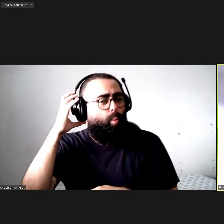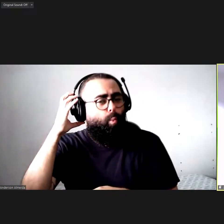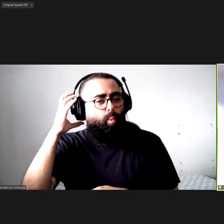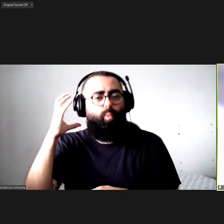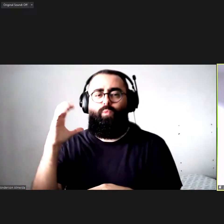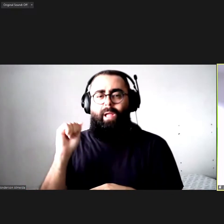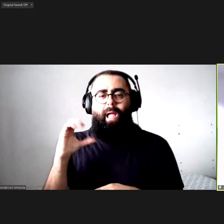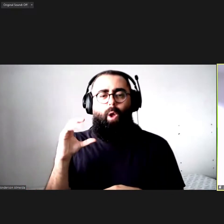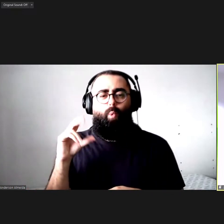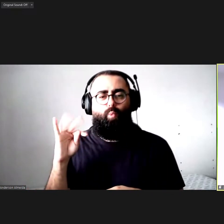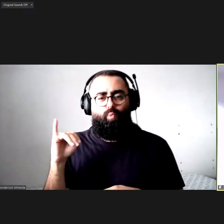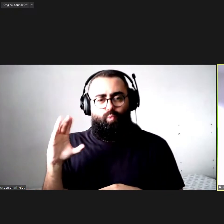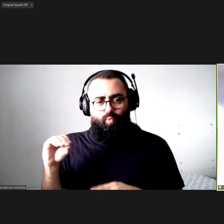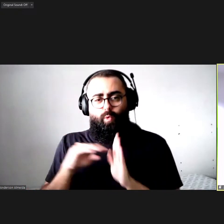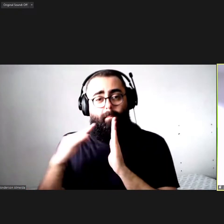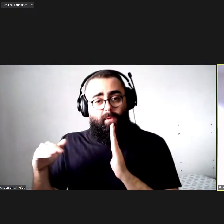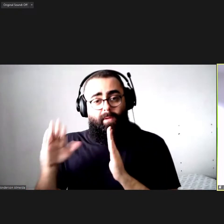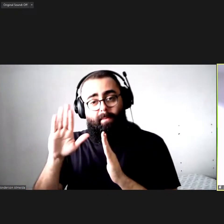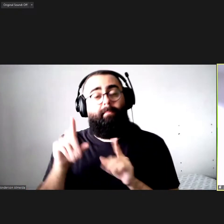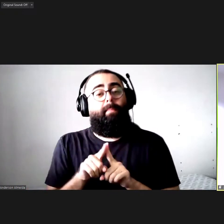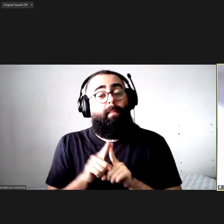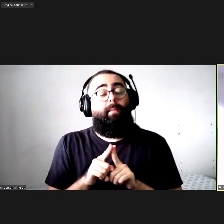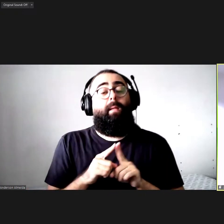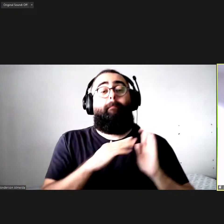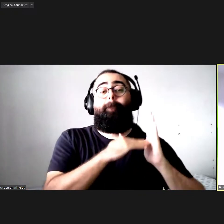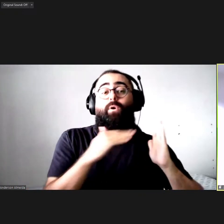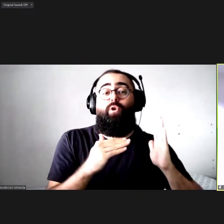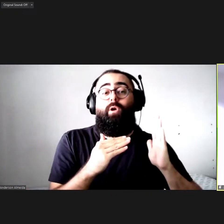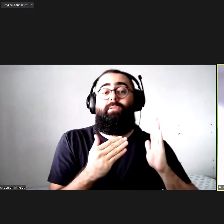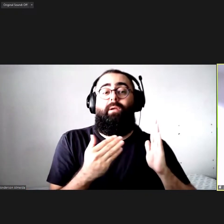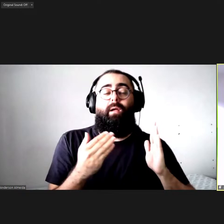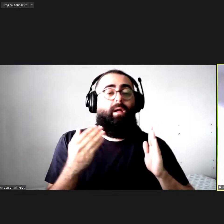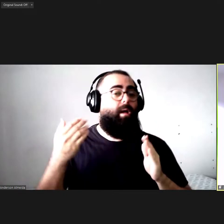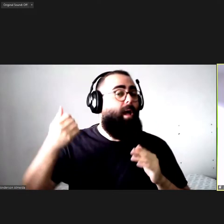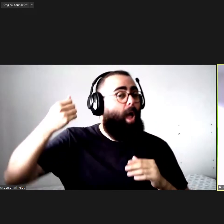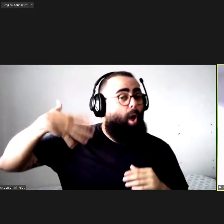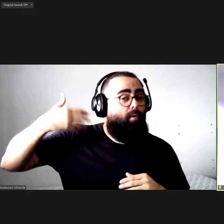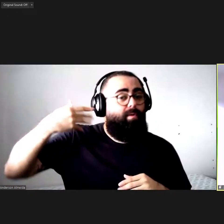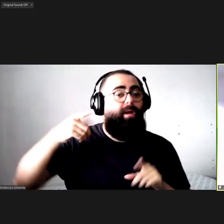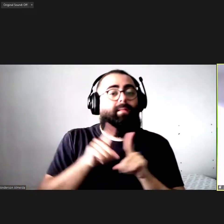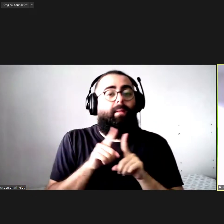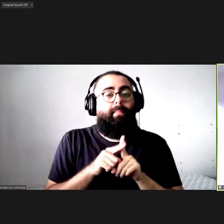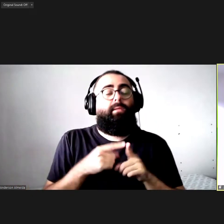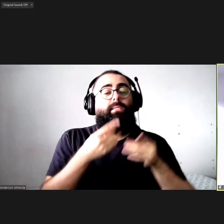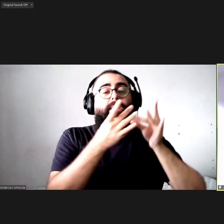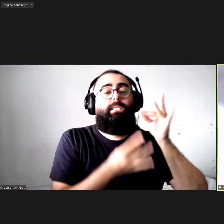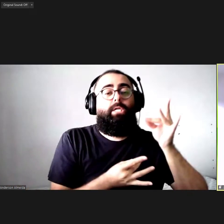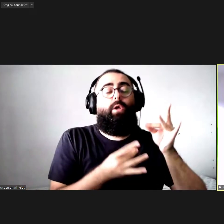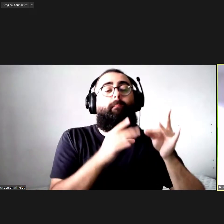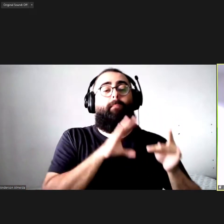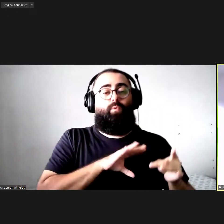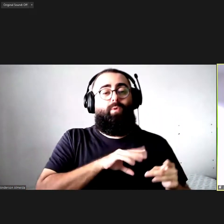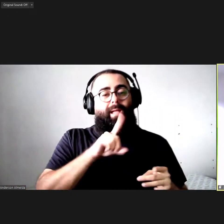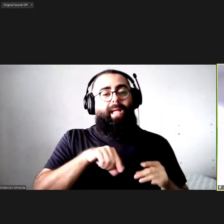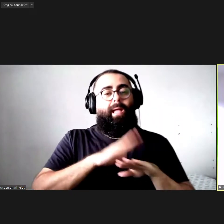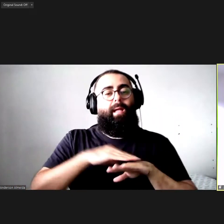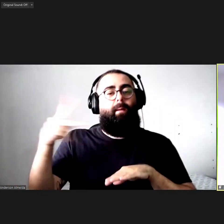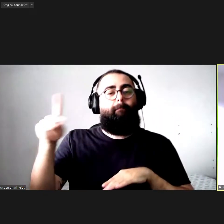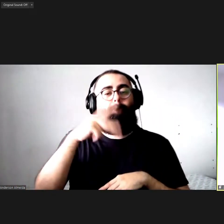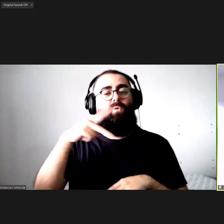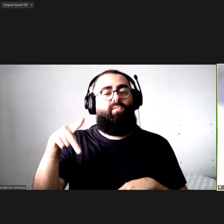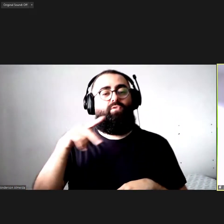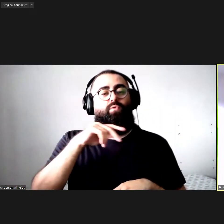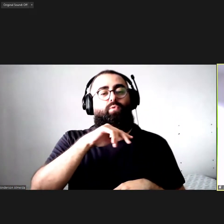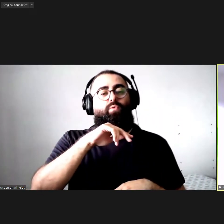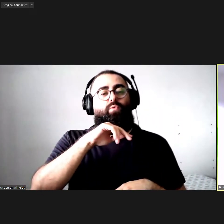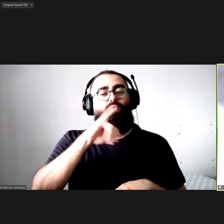closing conference, Prosódia, Audiovisual e Descrição do Português by Professor João Moraes. Now, I would like